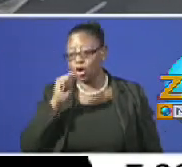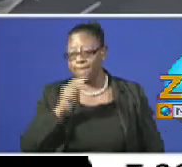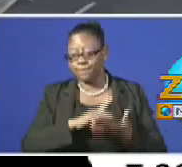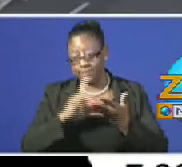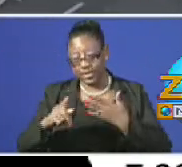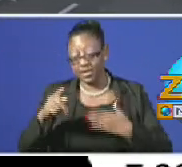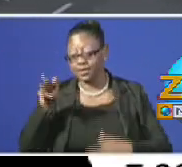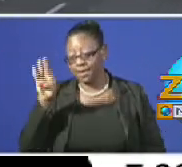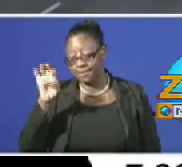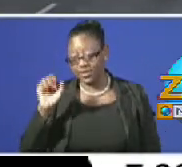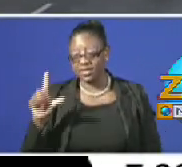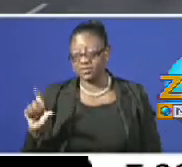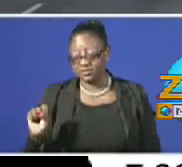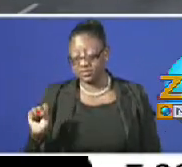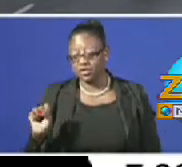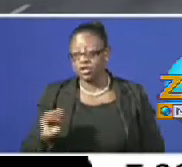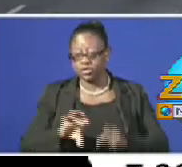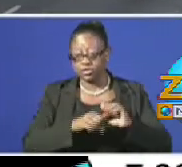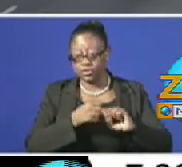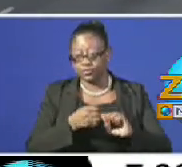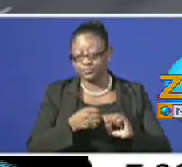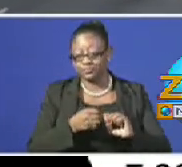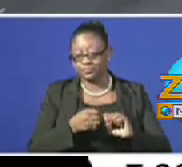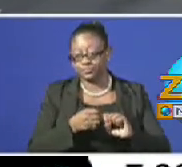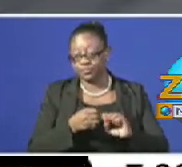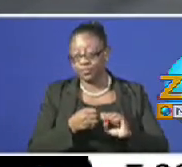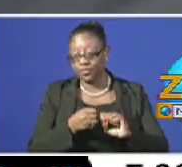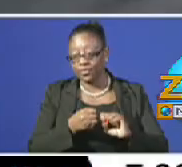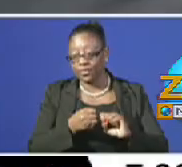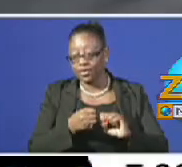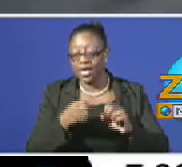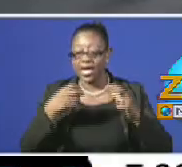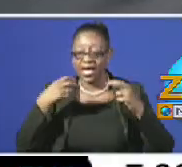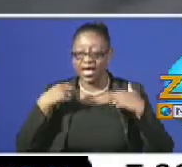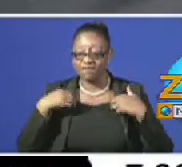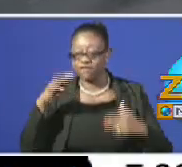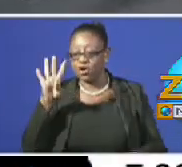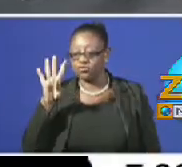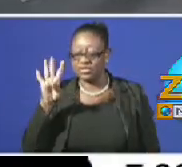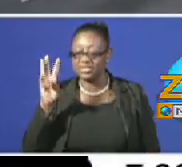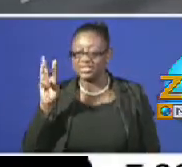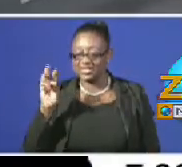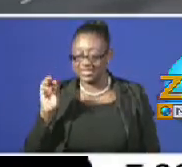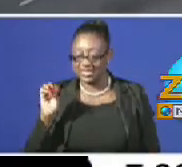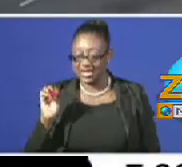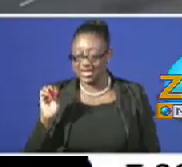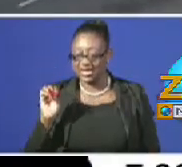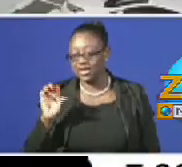represents 2542 residential customers and 469 other customers